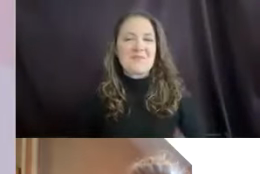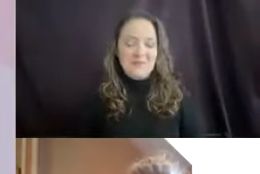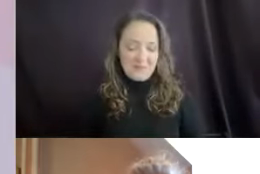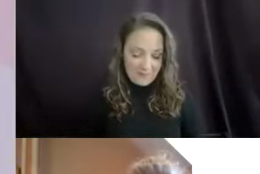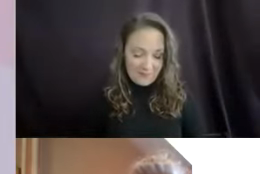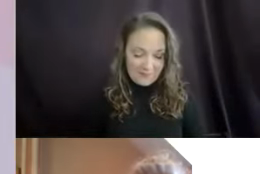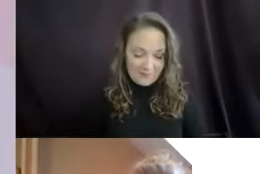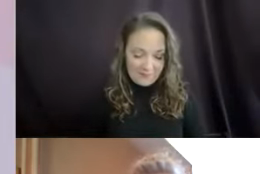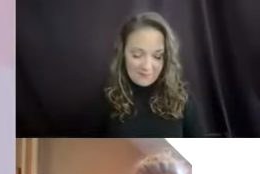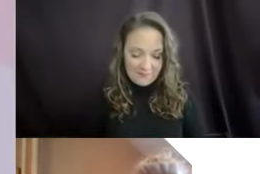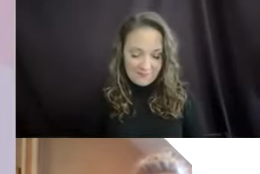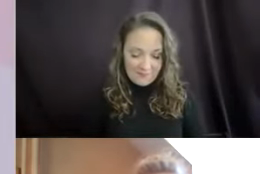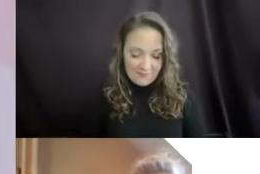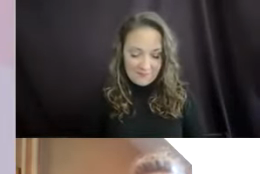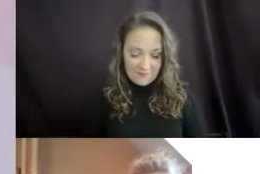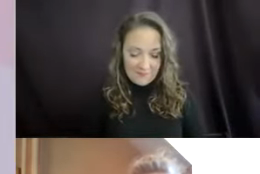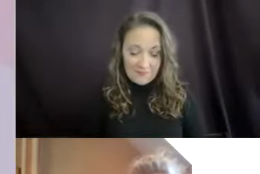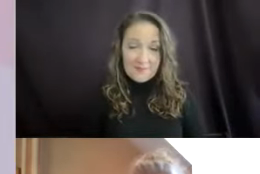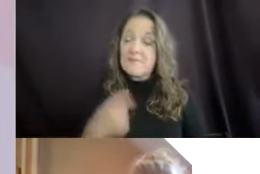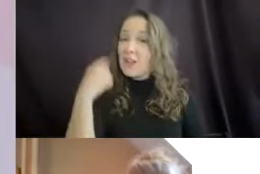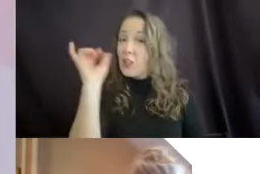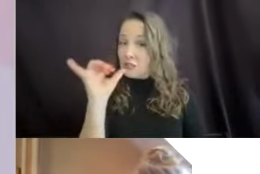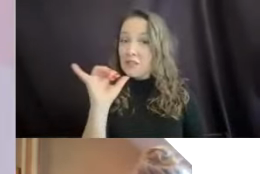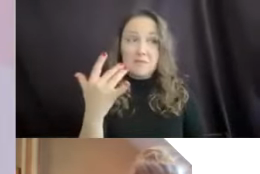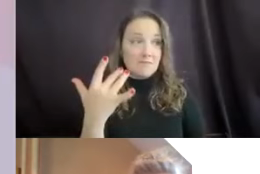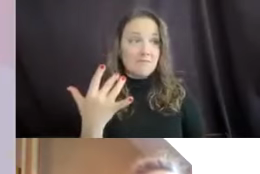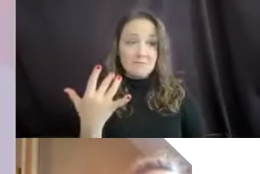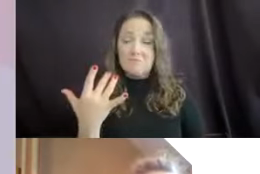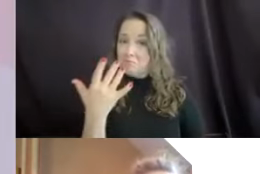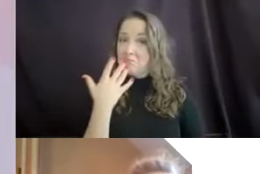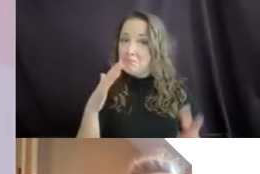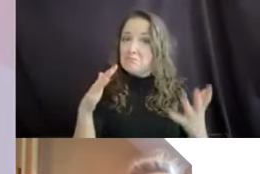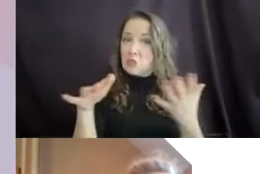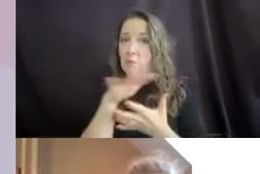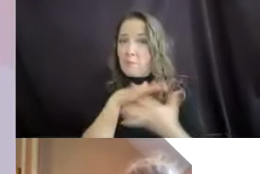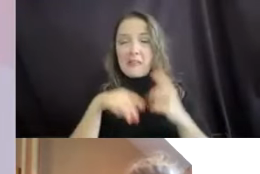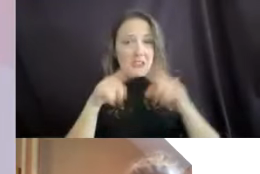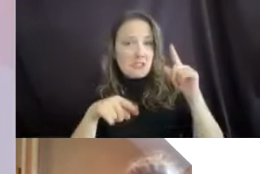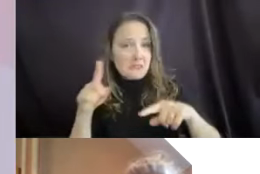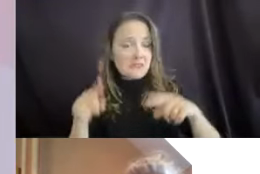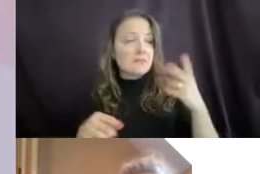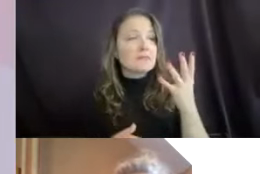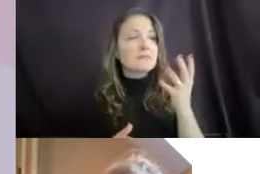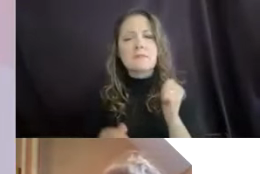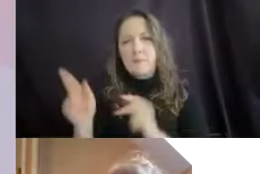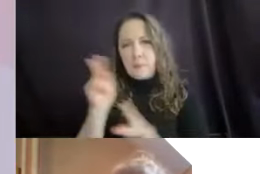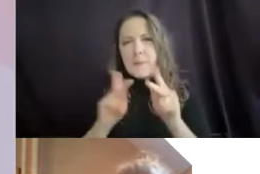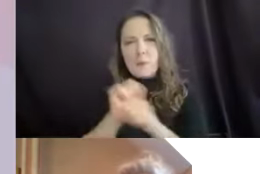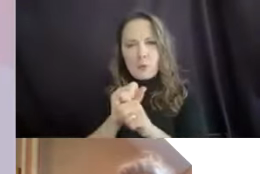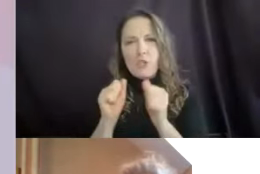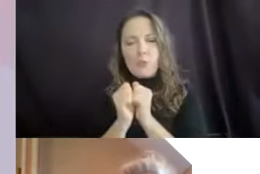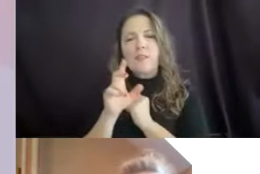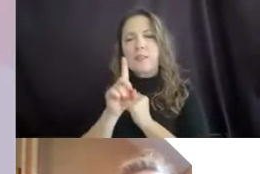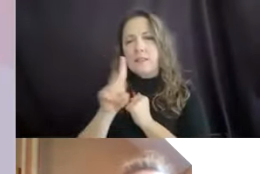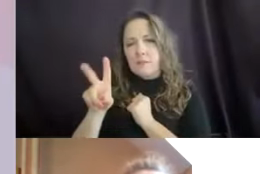Looks like we've got a pretty healthy mix. We've mostly got folks who are working at domestic violence and sexual